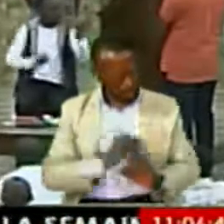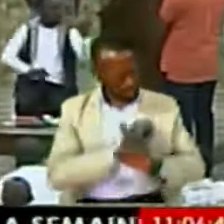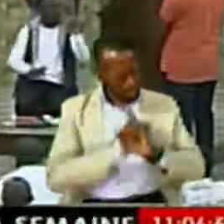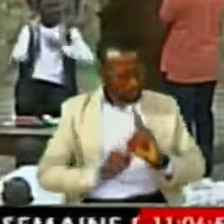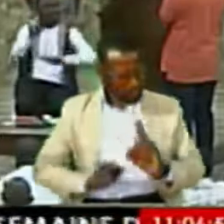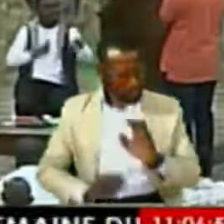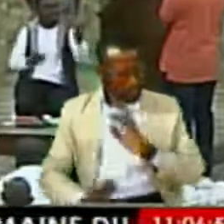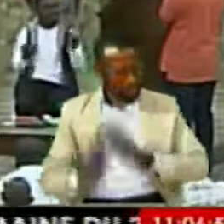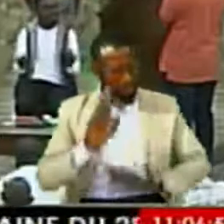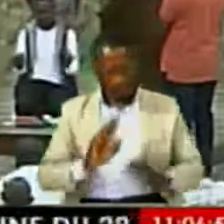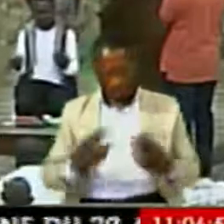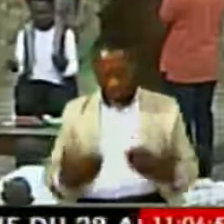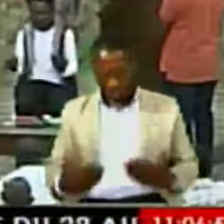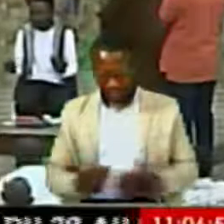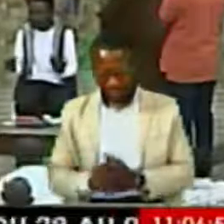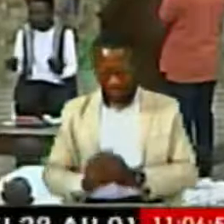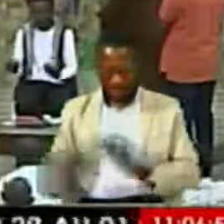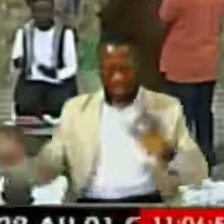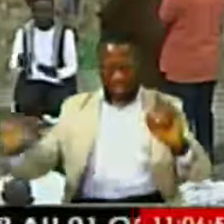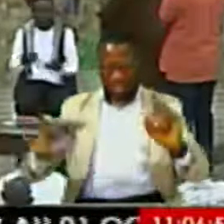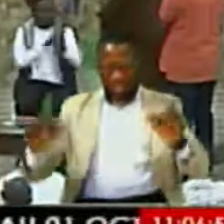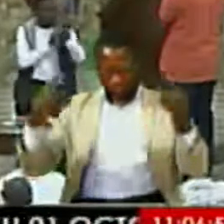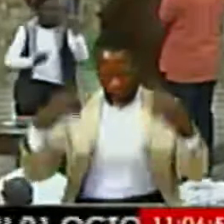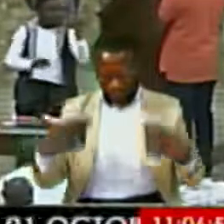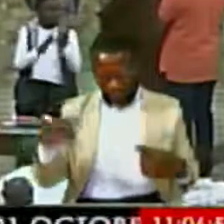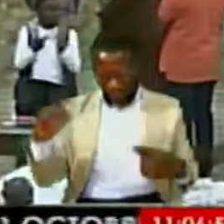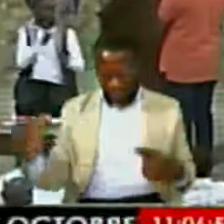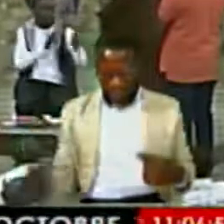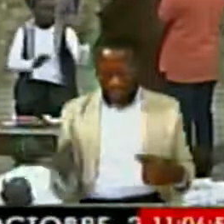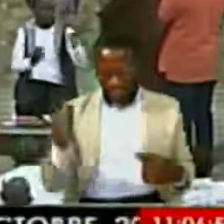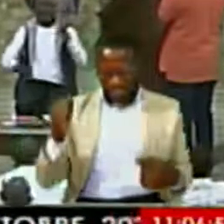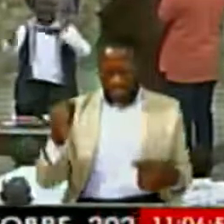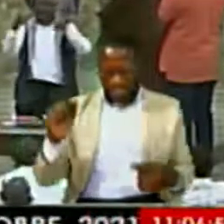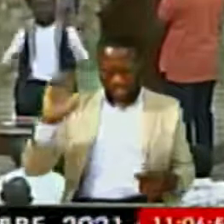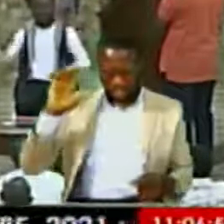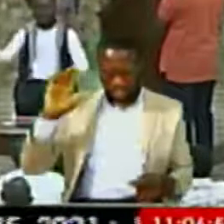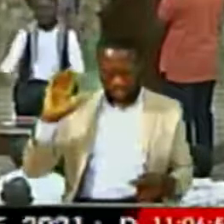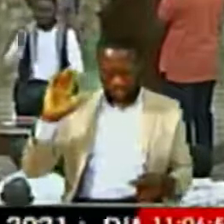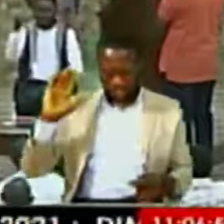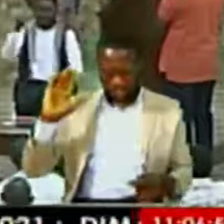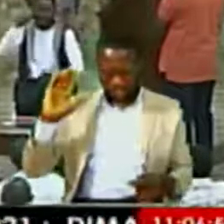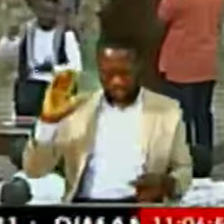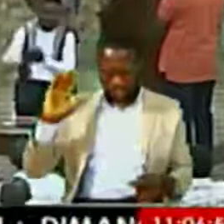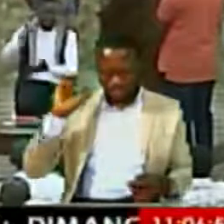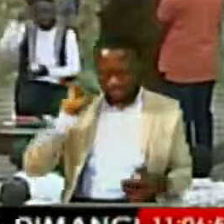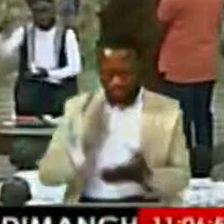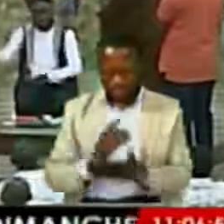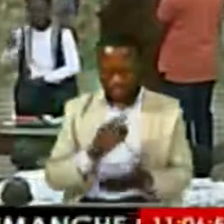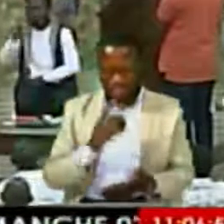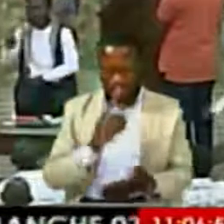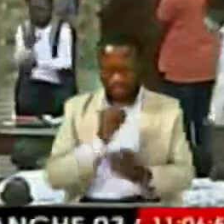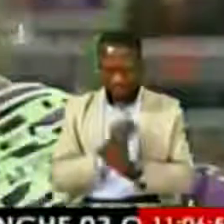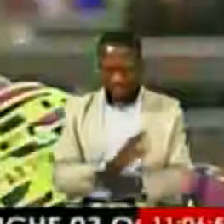Our Lord is coming soon. He will get just the one supposed to be, will be ready.